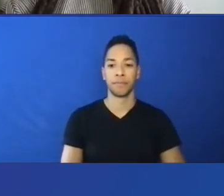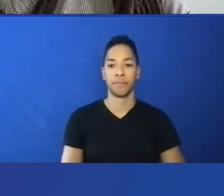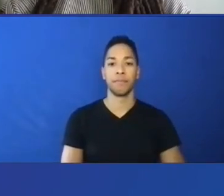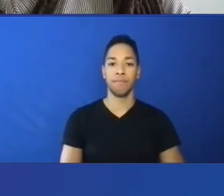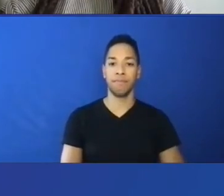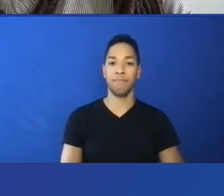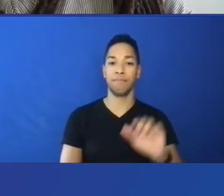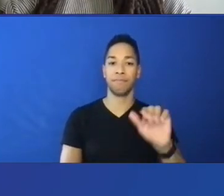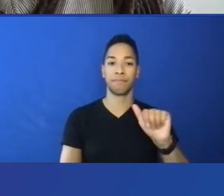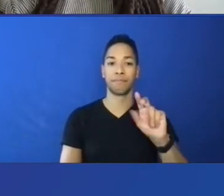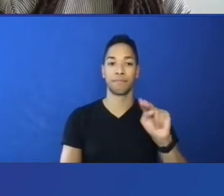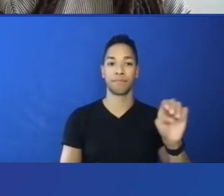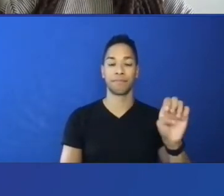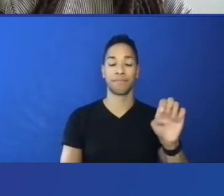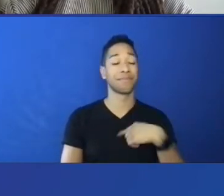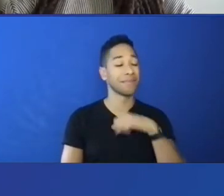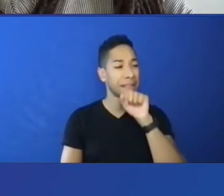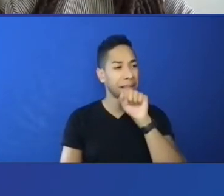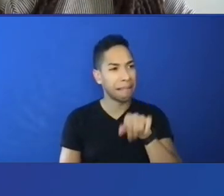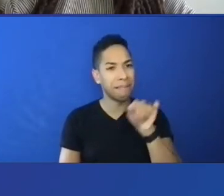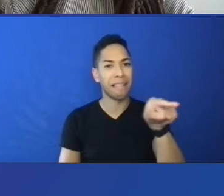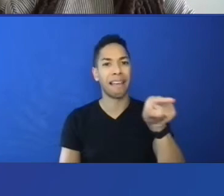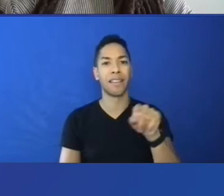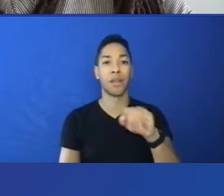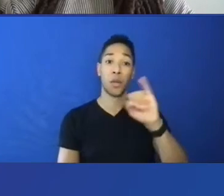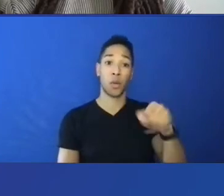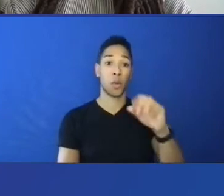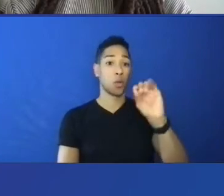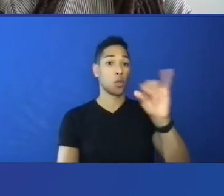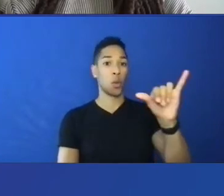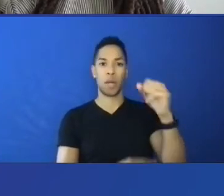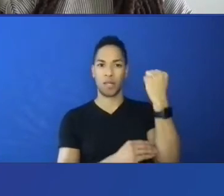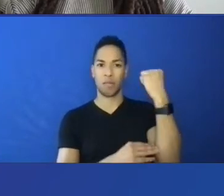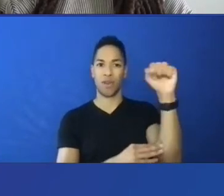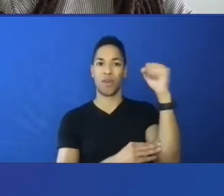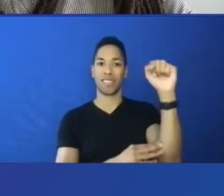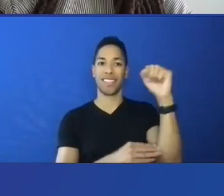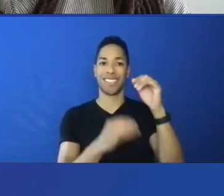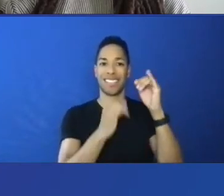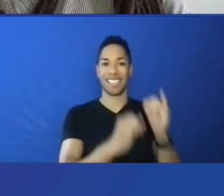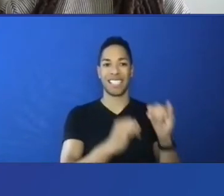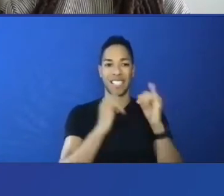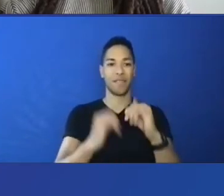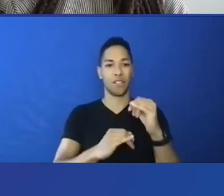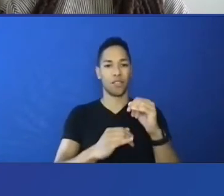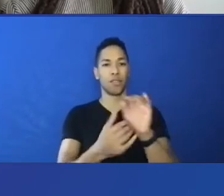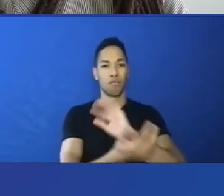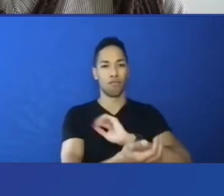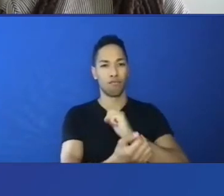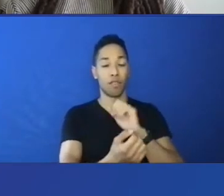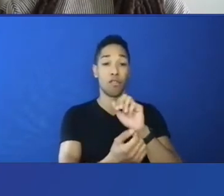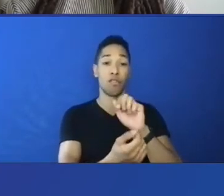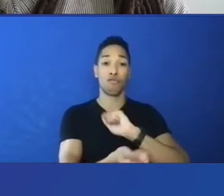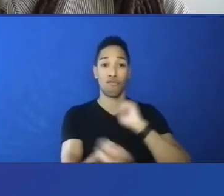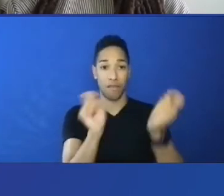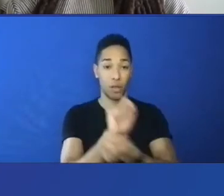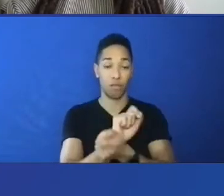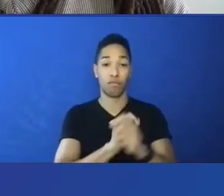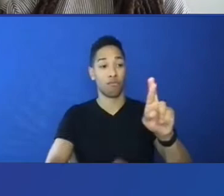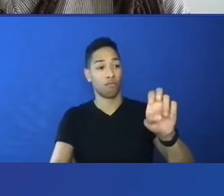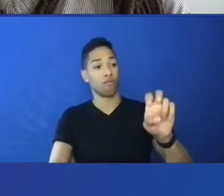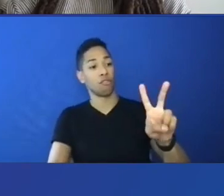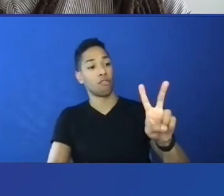I love what you just said, Tiffany, joy as protest and the individual revolution. The word revolution